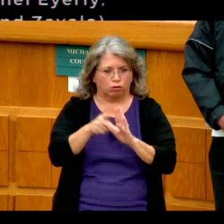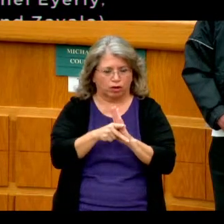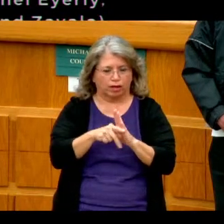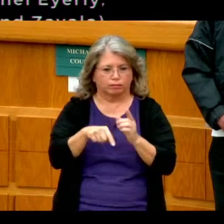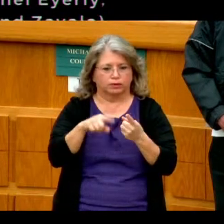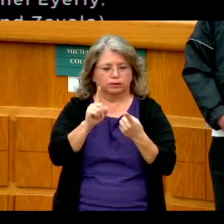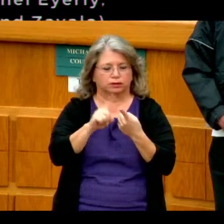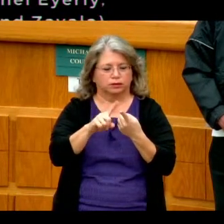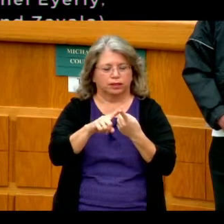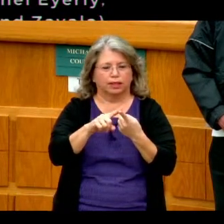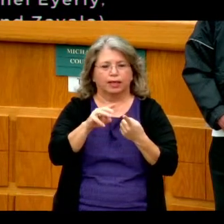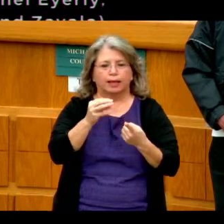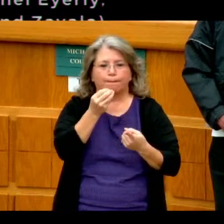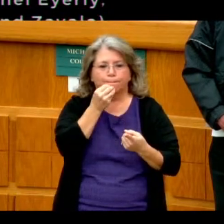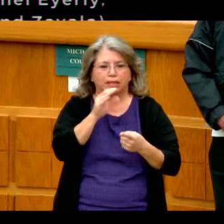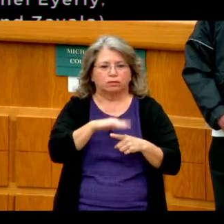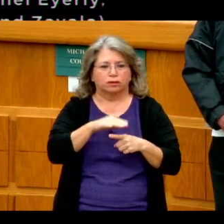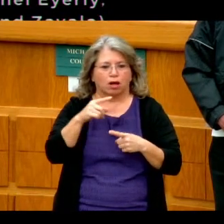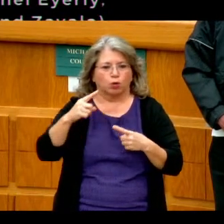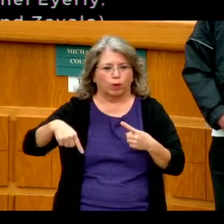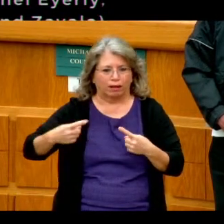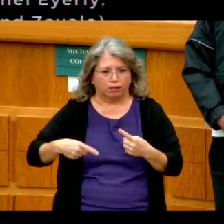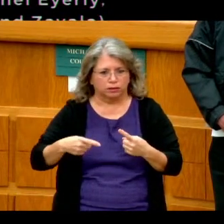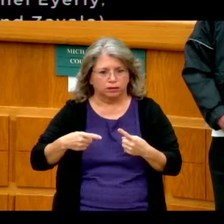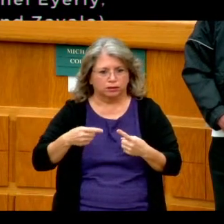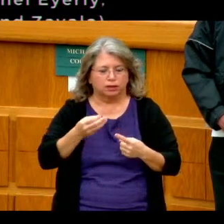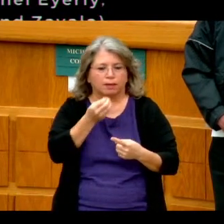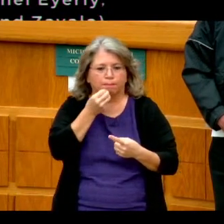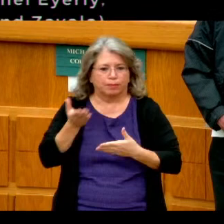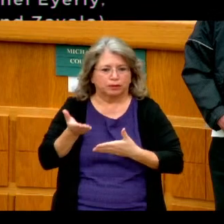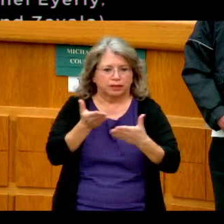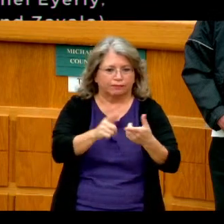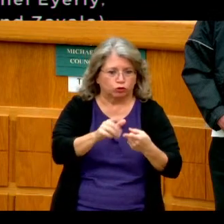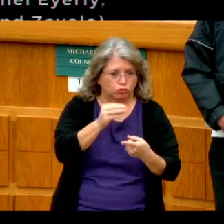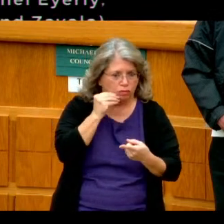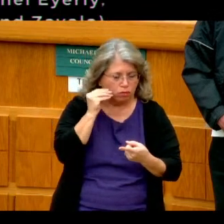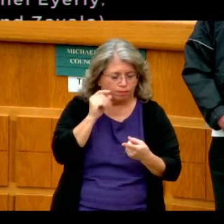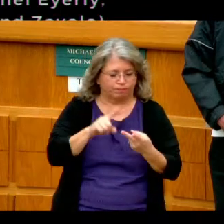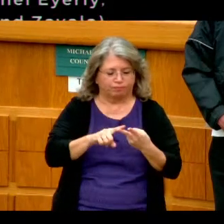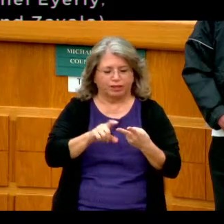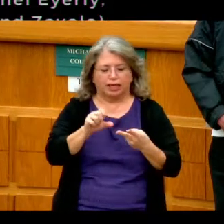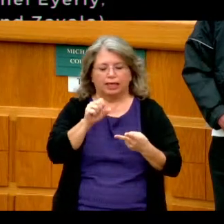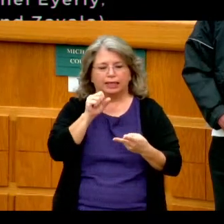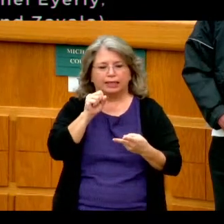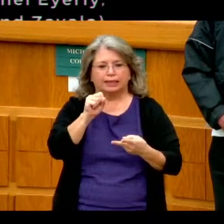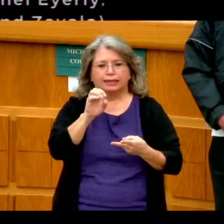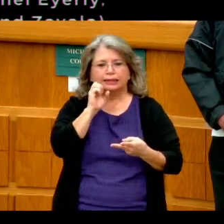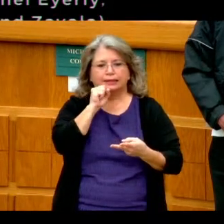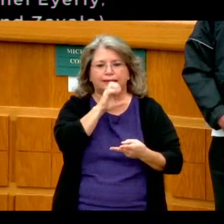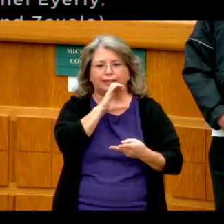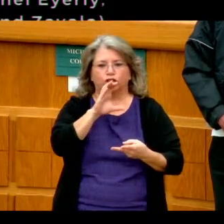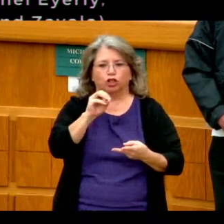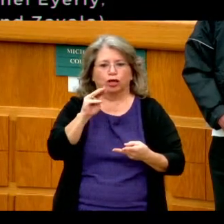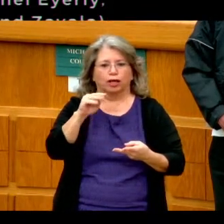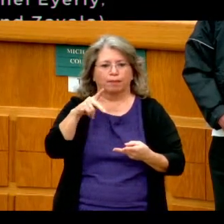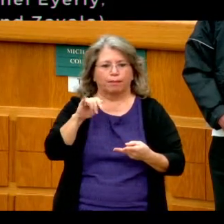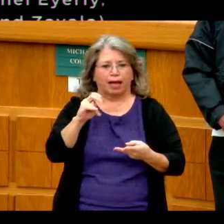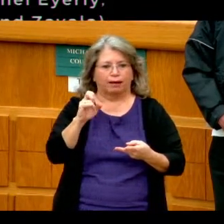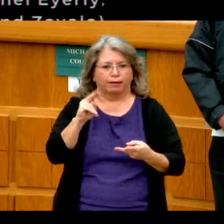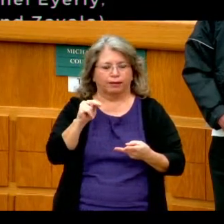are in the form of Meals on Wheels, the Senior Companion Program, as well as the Retiree and